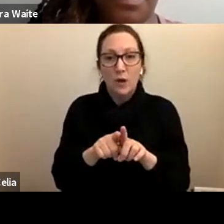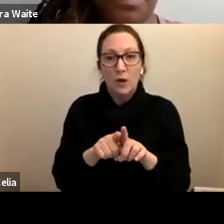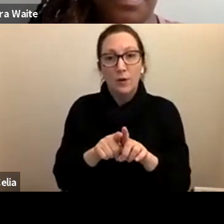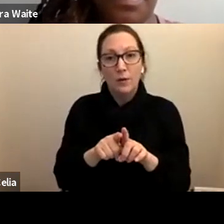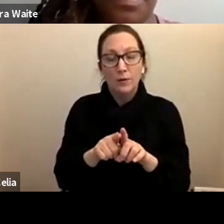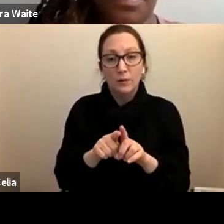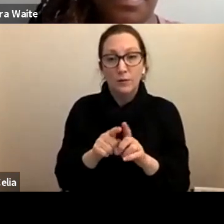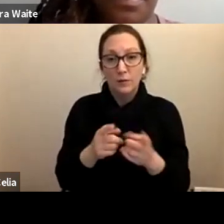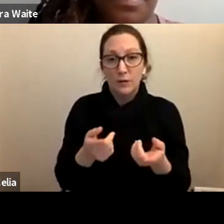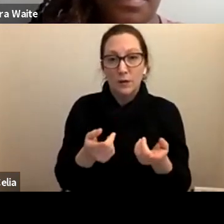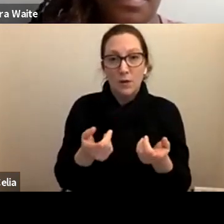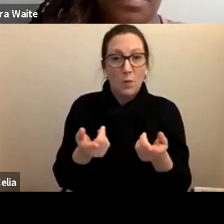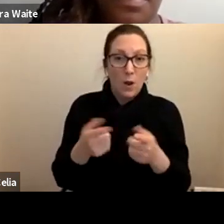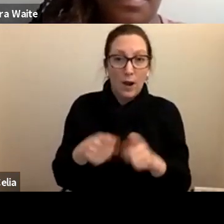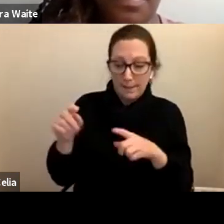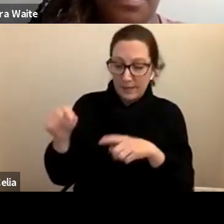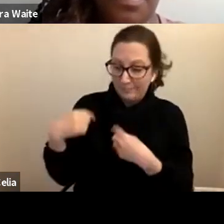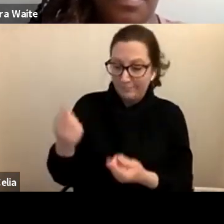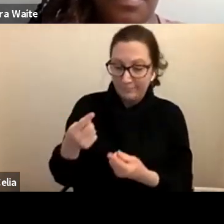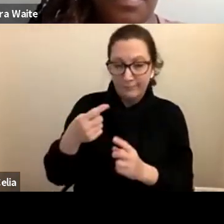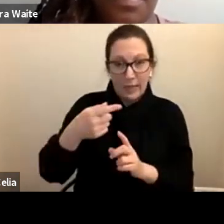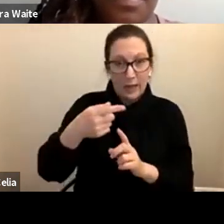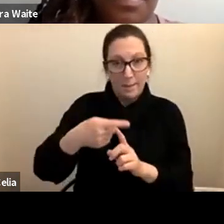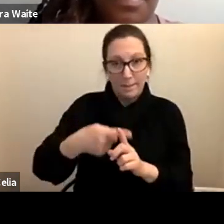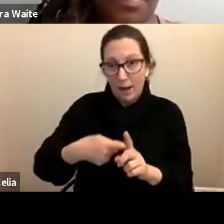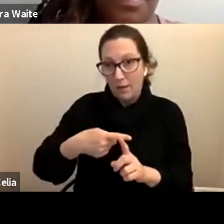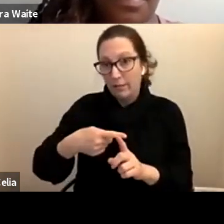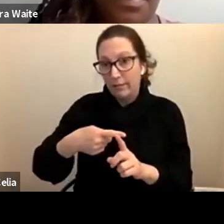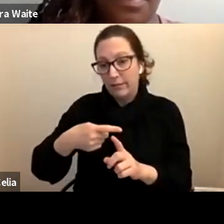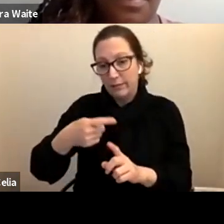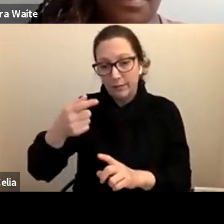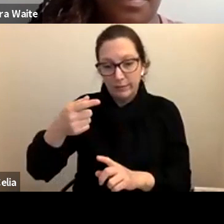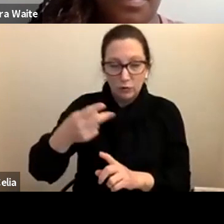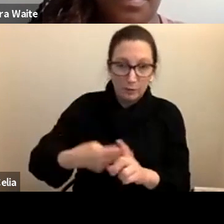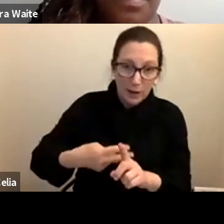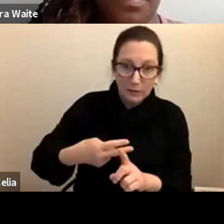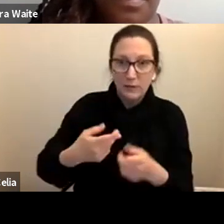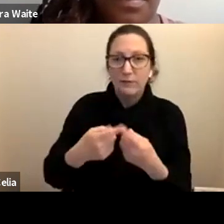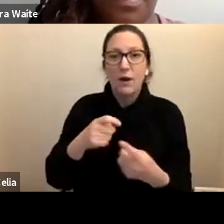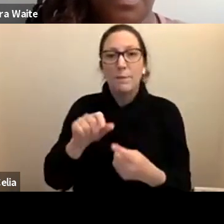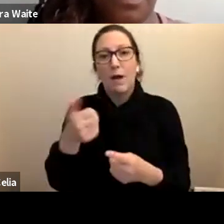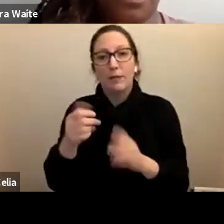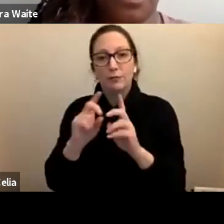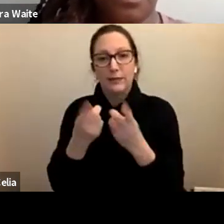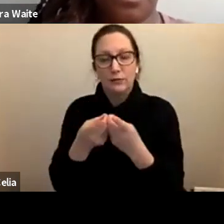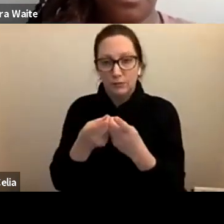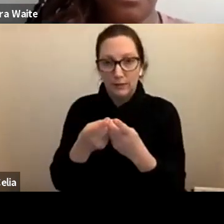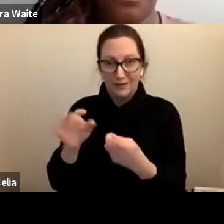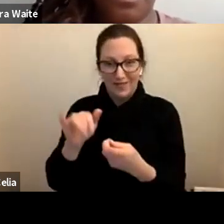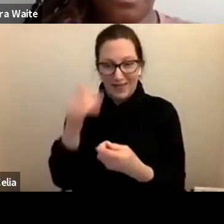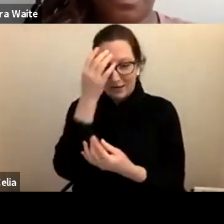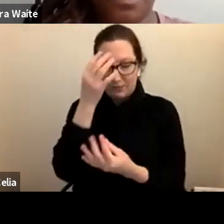presented over the last month and a half from other districts that might be of some